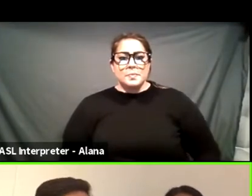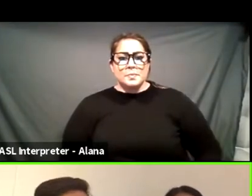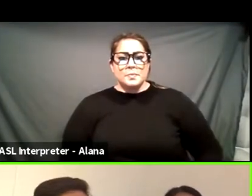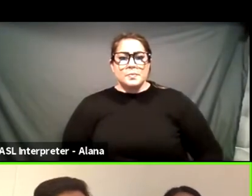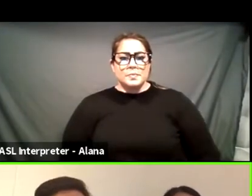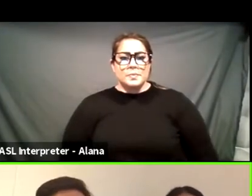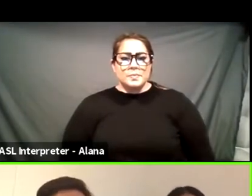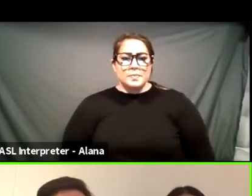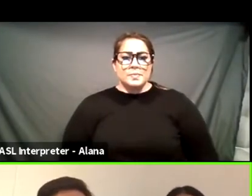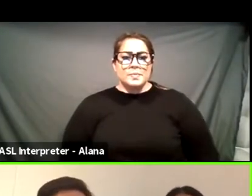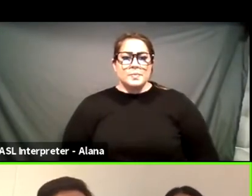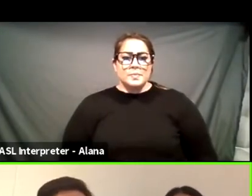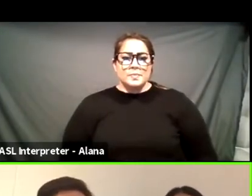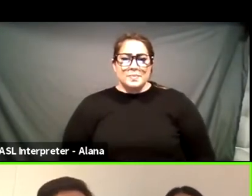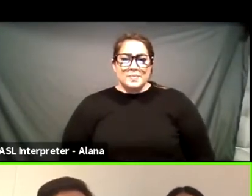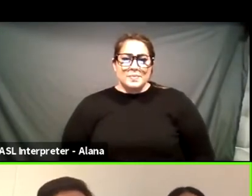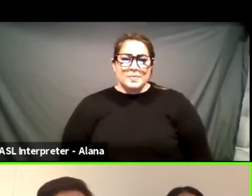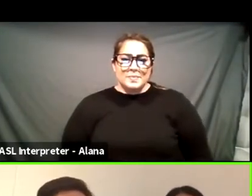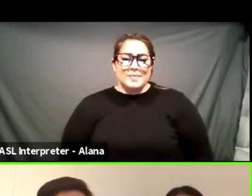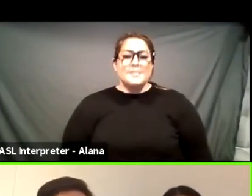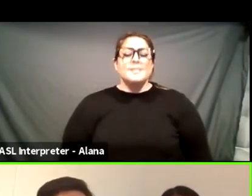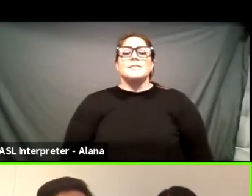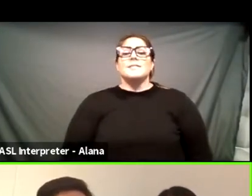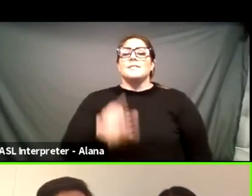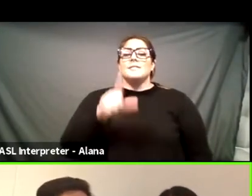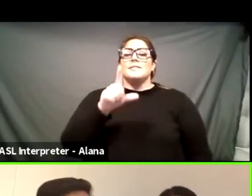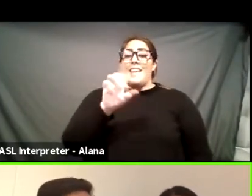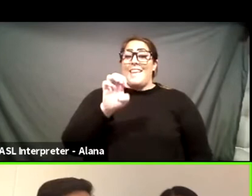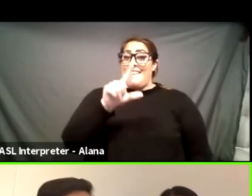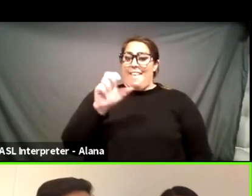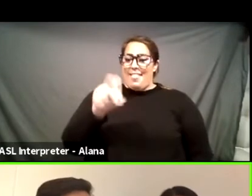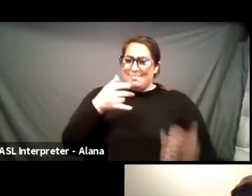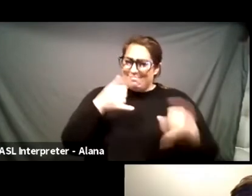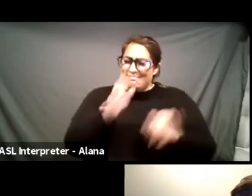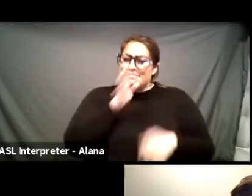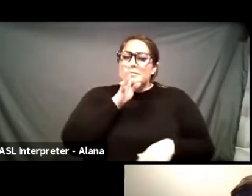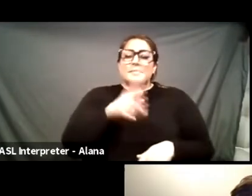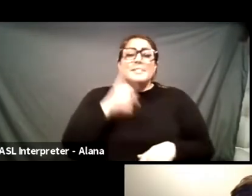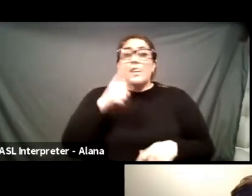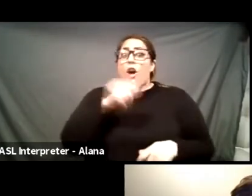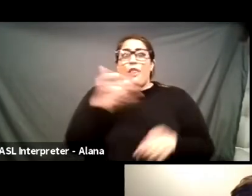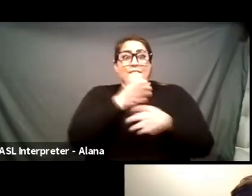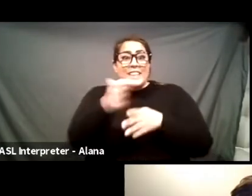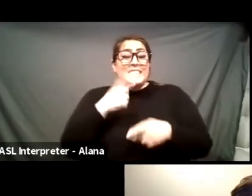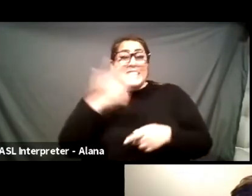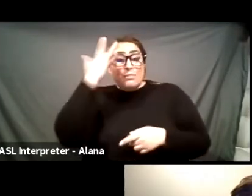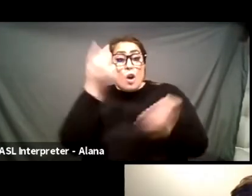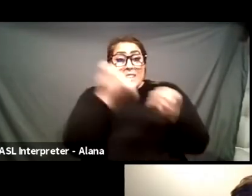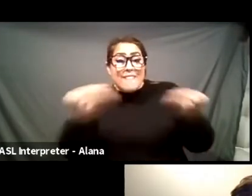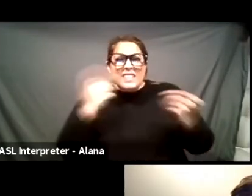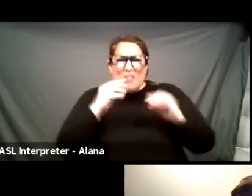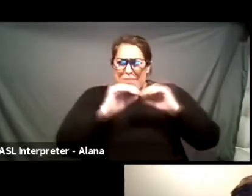understand. Unlike in other fields where the Internet of Things and these kinds of smart devices are like proliferating everywhere,